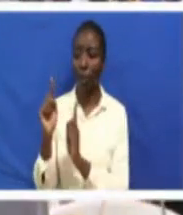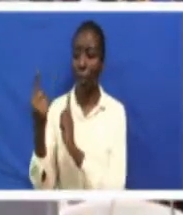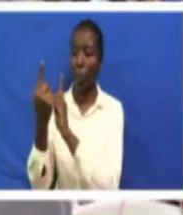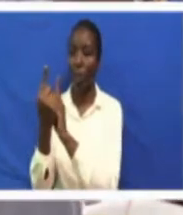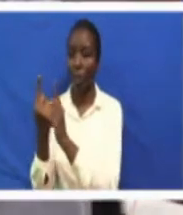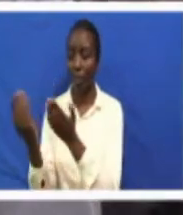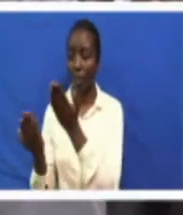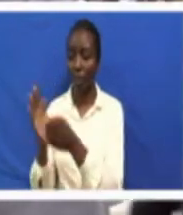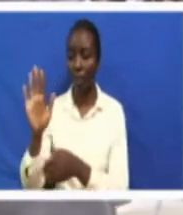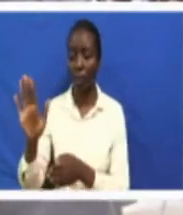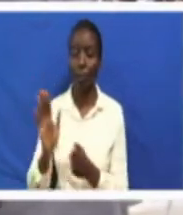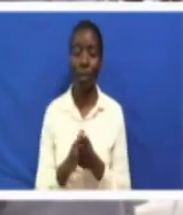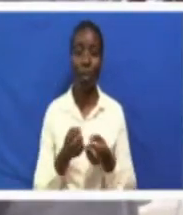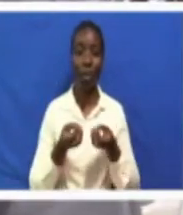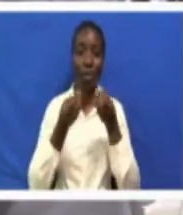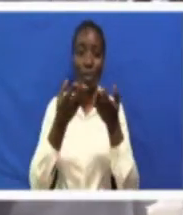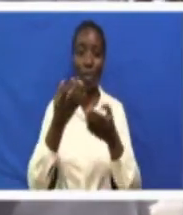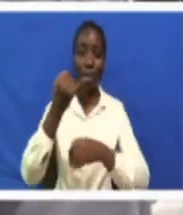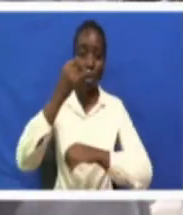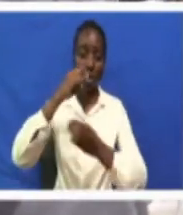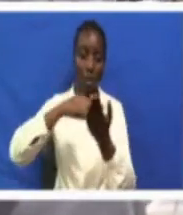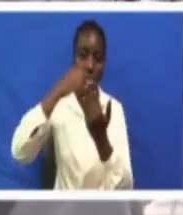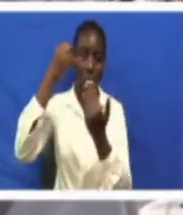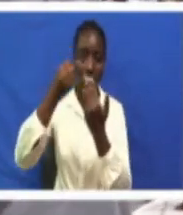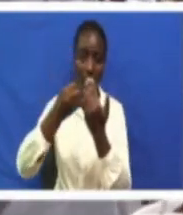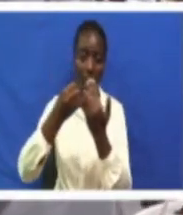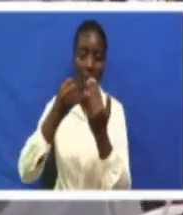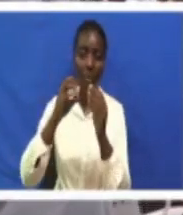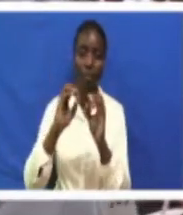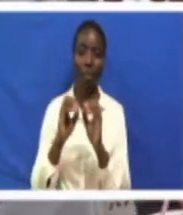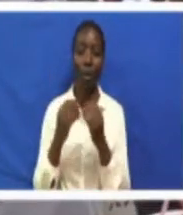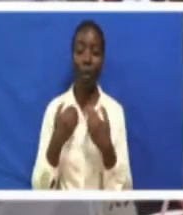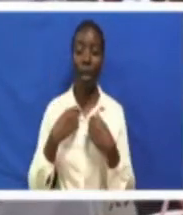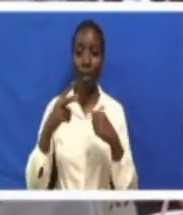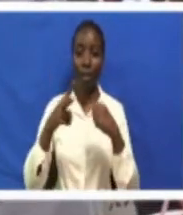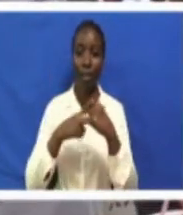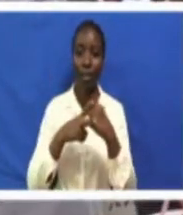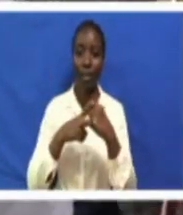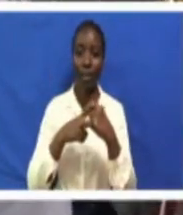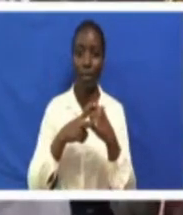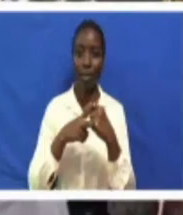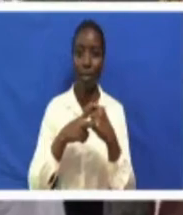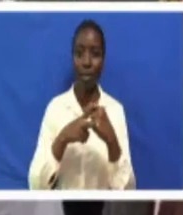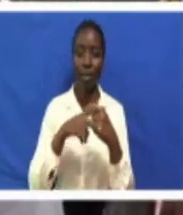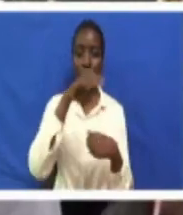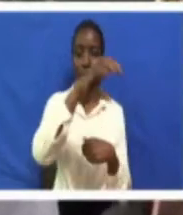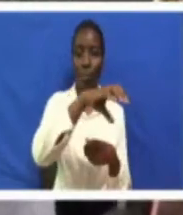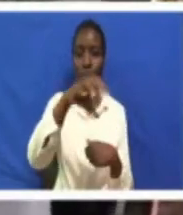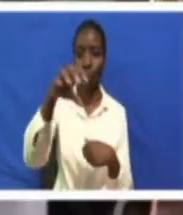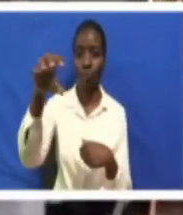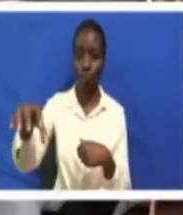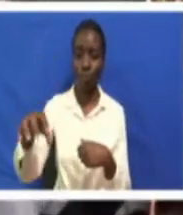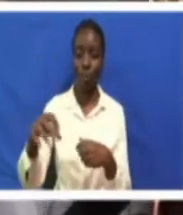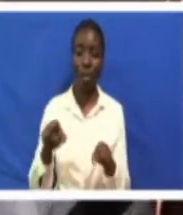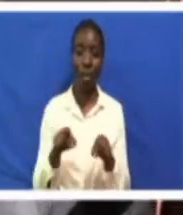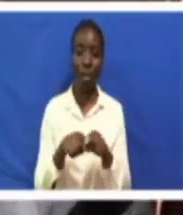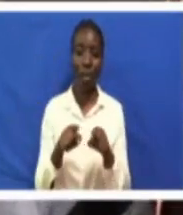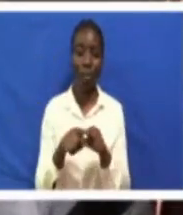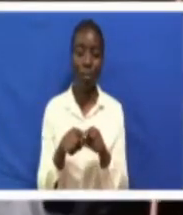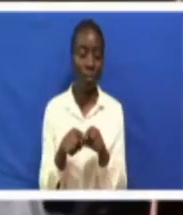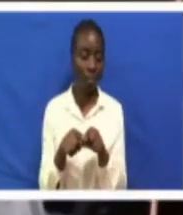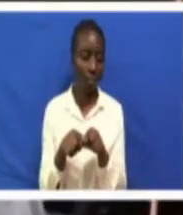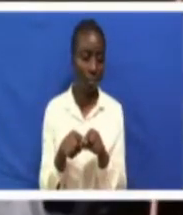we we provide Insurance Solutions and we all over this country we have seven branches and we are actually